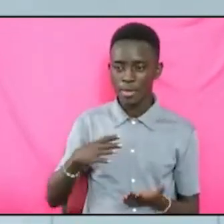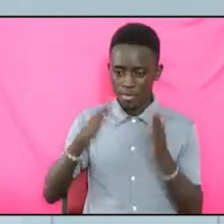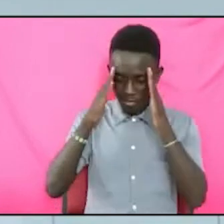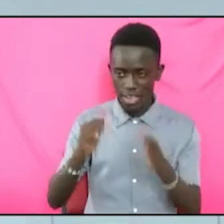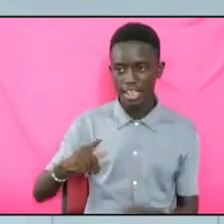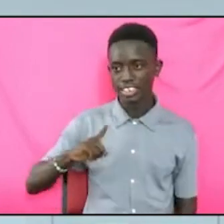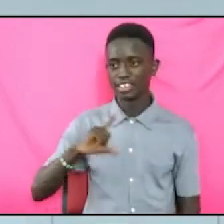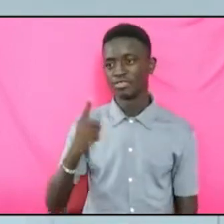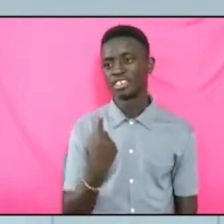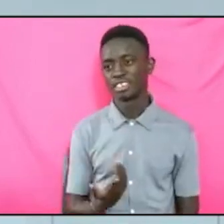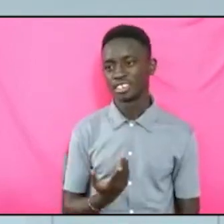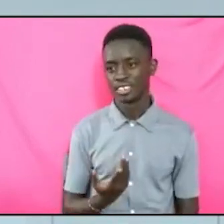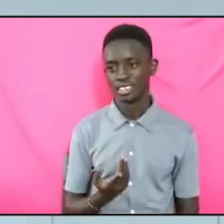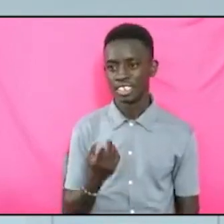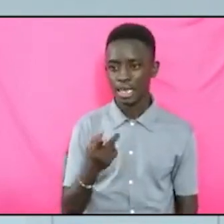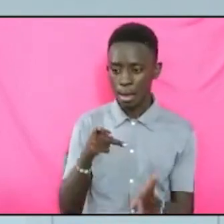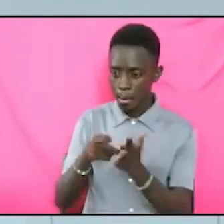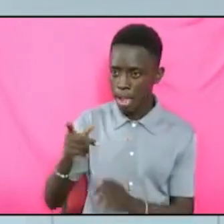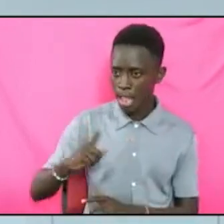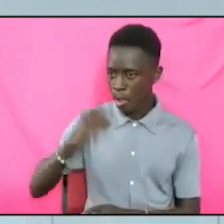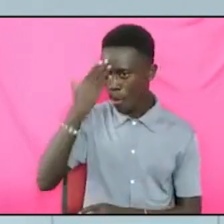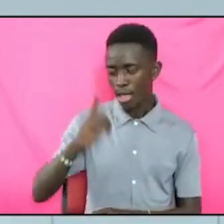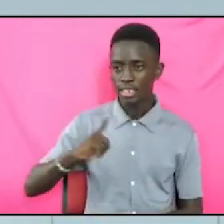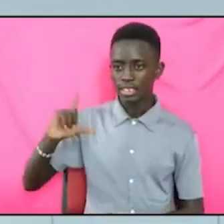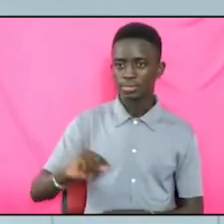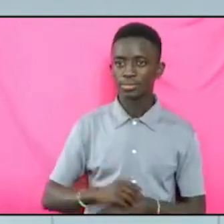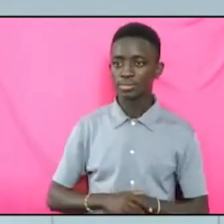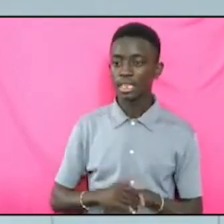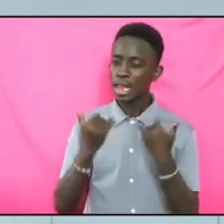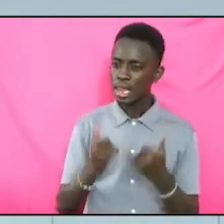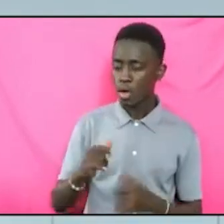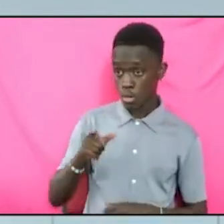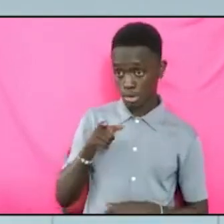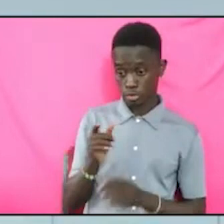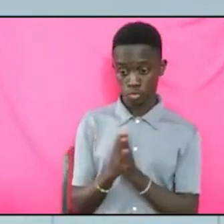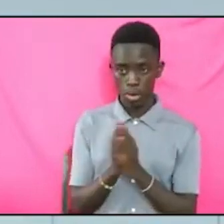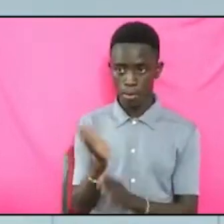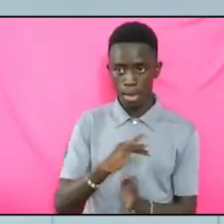And so this lady had gone through stuff. She has gone through hell for real.